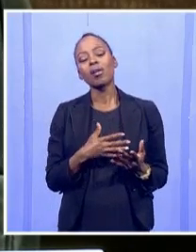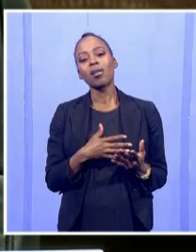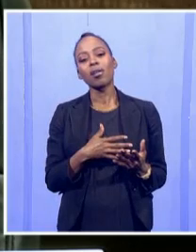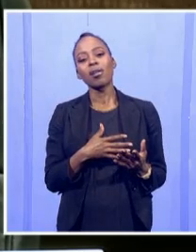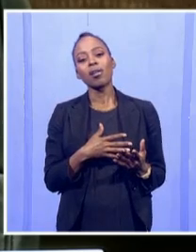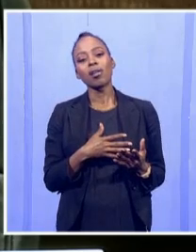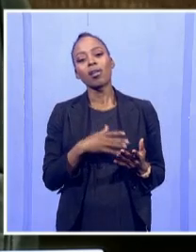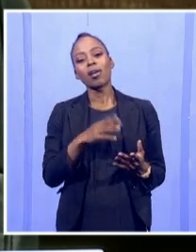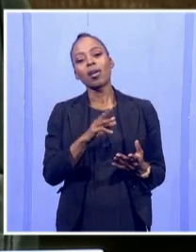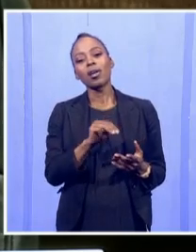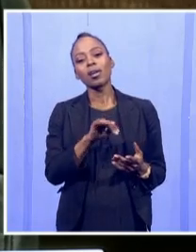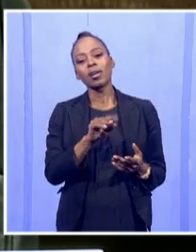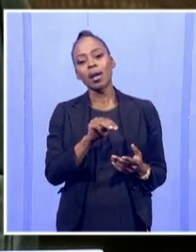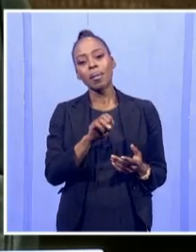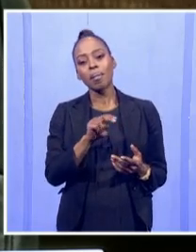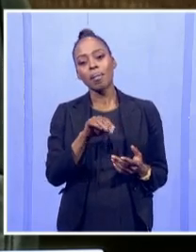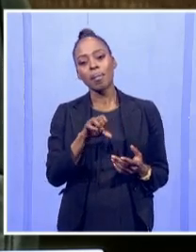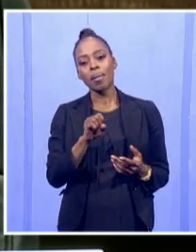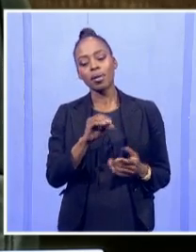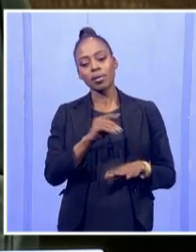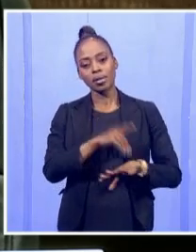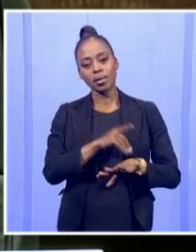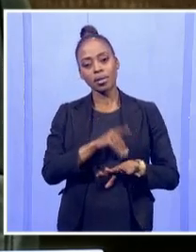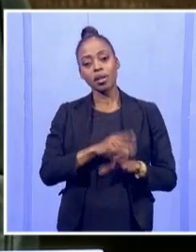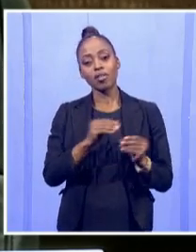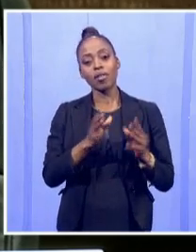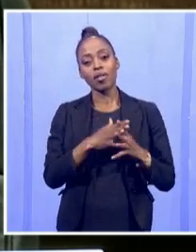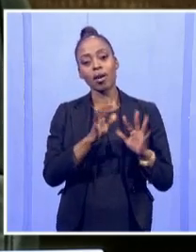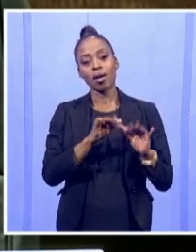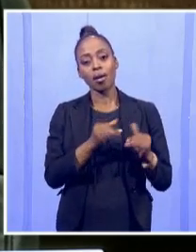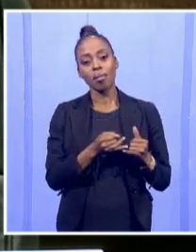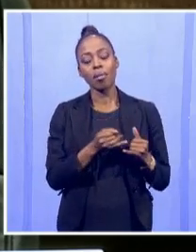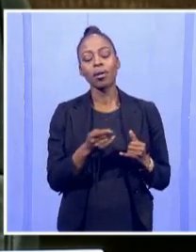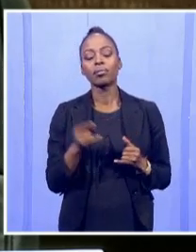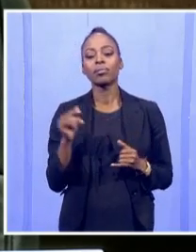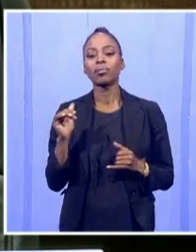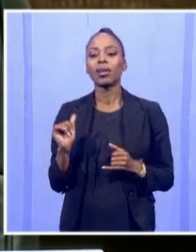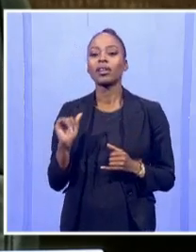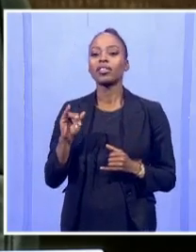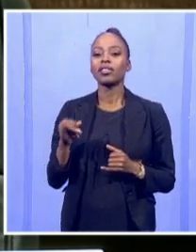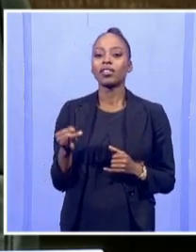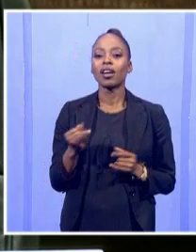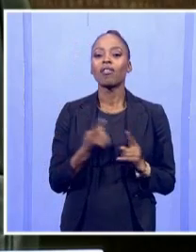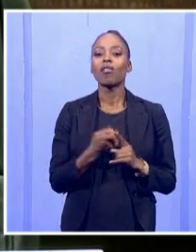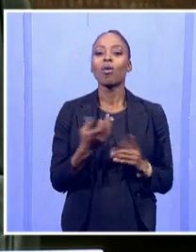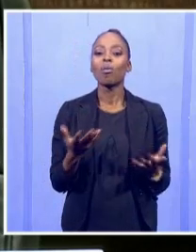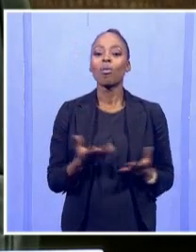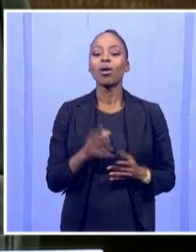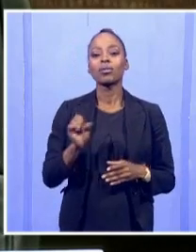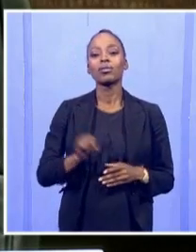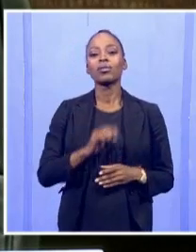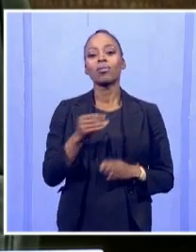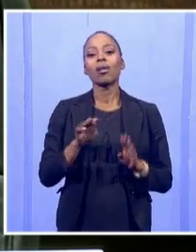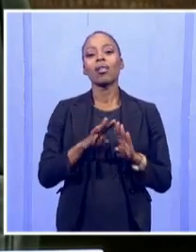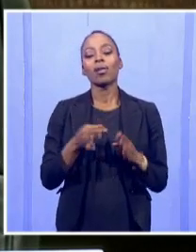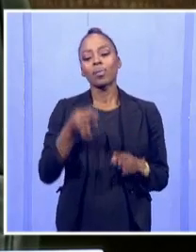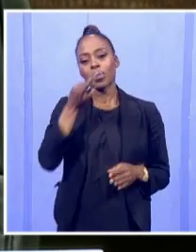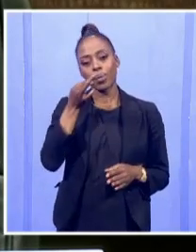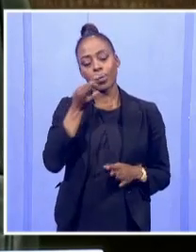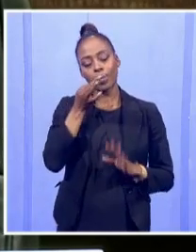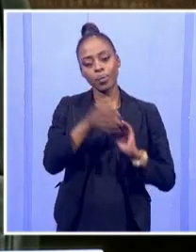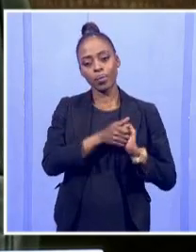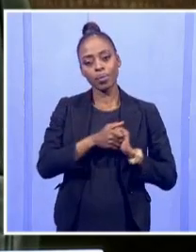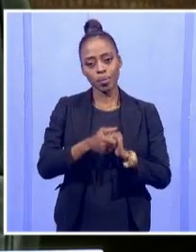Jones from Dimension Data, a software company, AJ Grisel from the South African Table Grapes